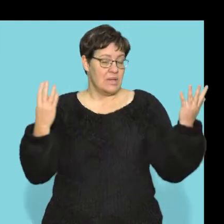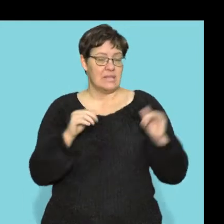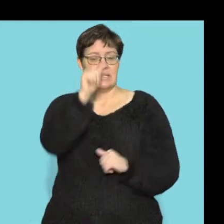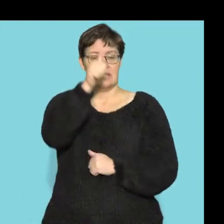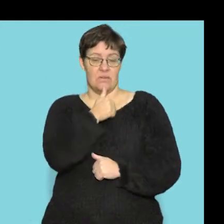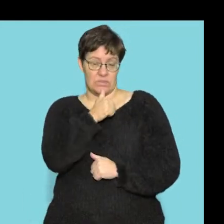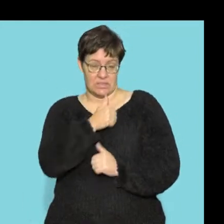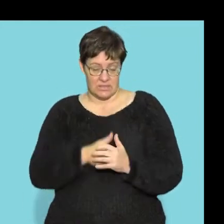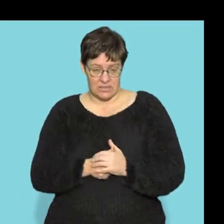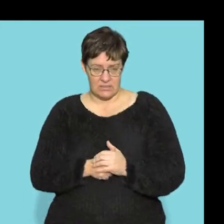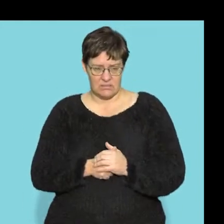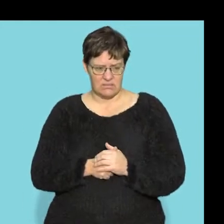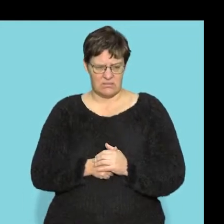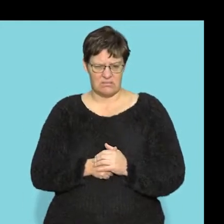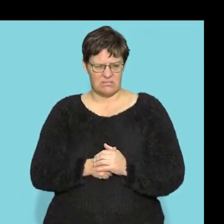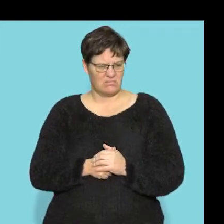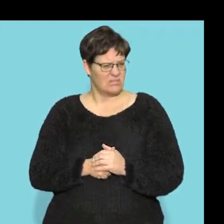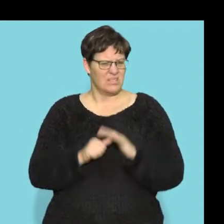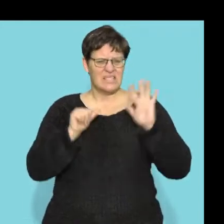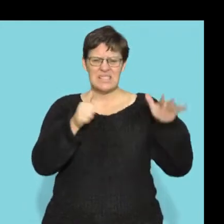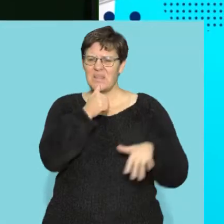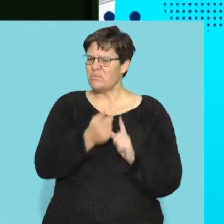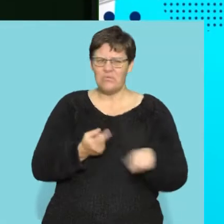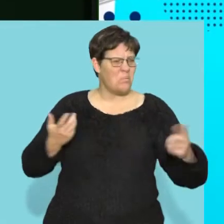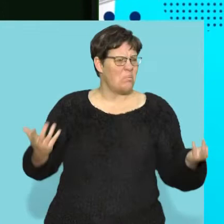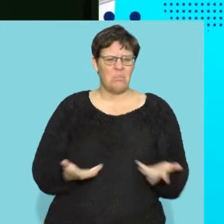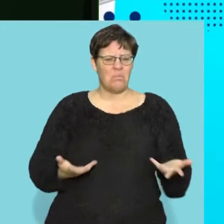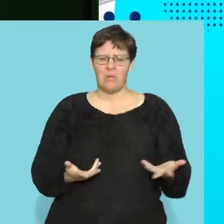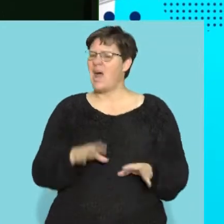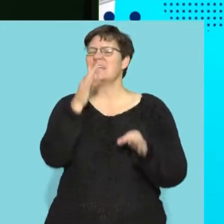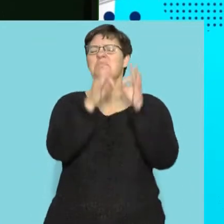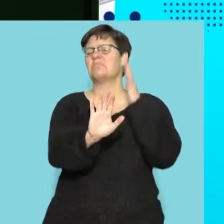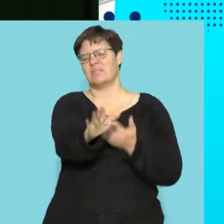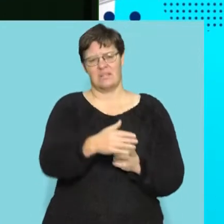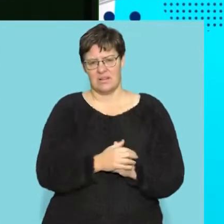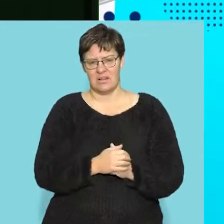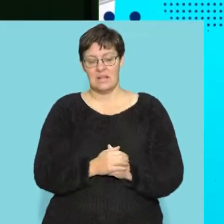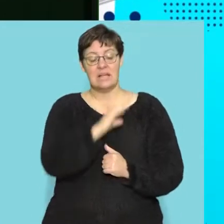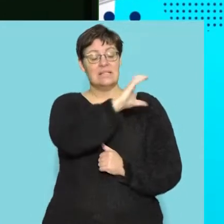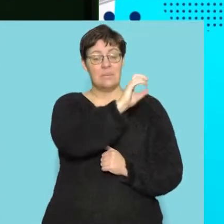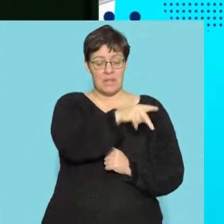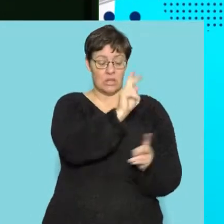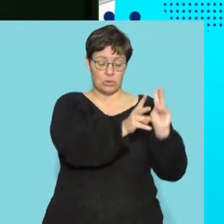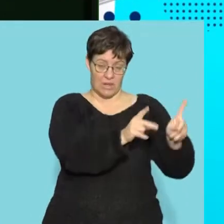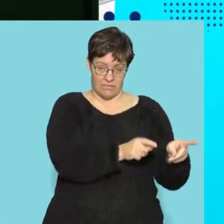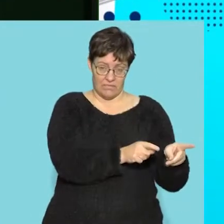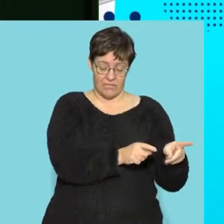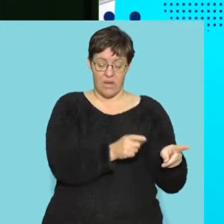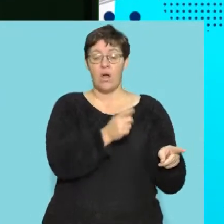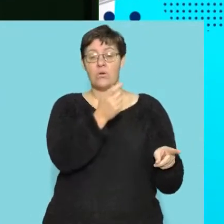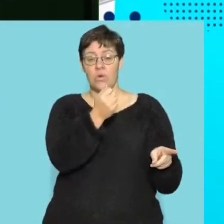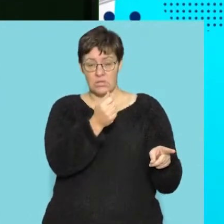the question, where does the 6,000 come from? Very simple. Your carrying value was 12. Cost